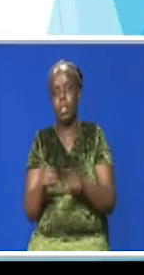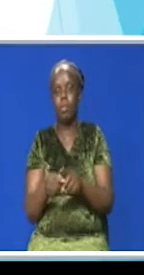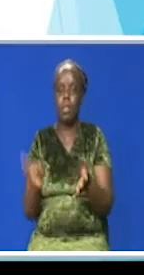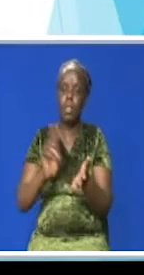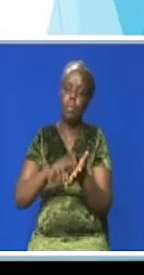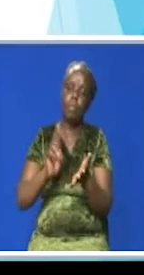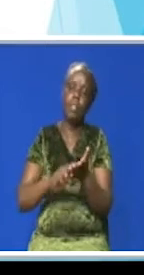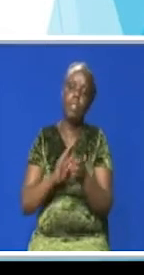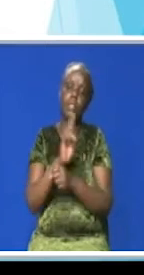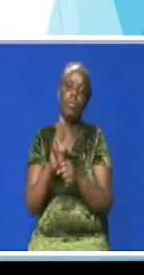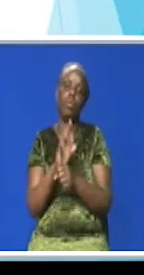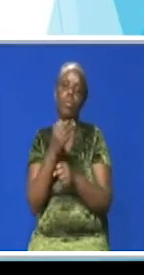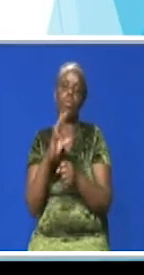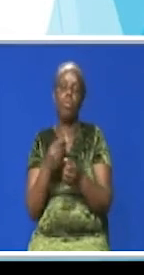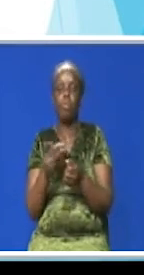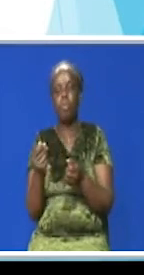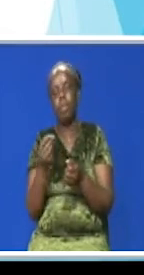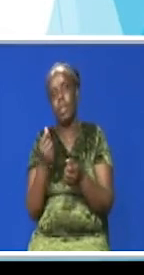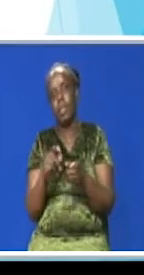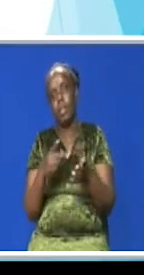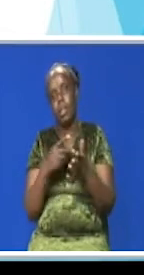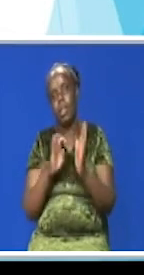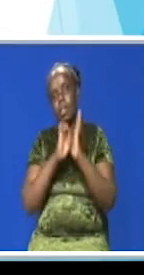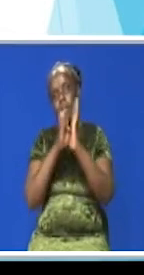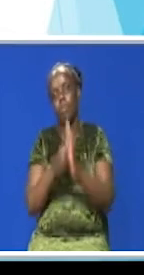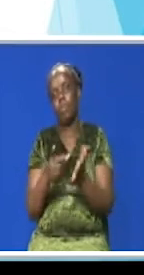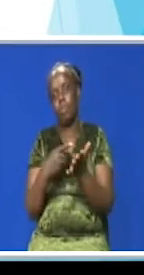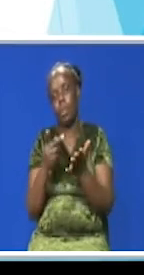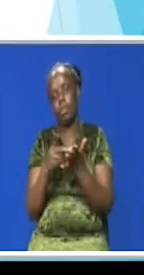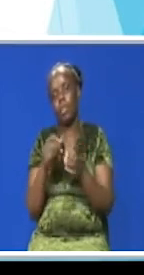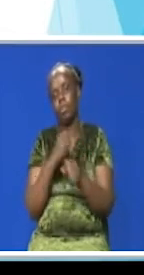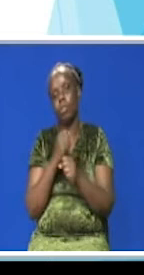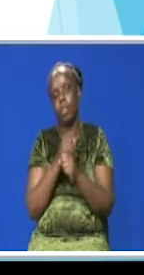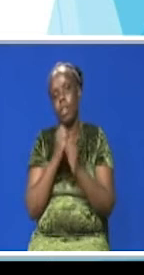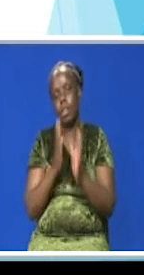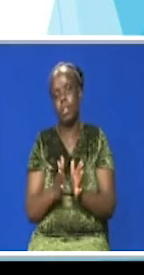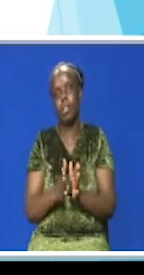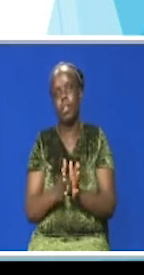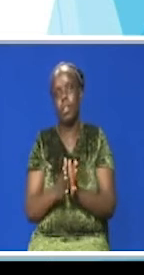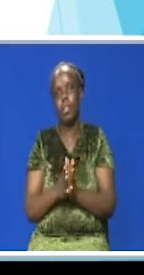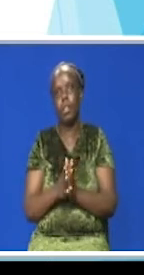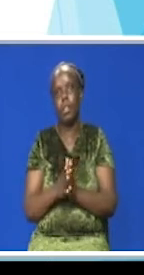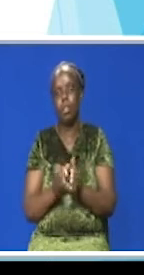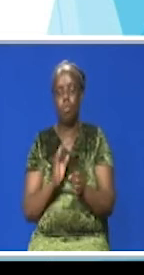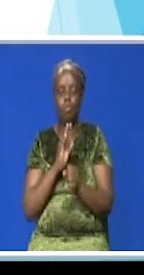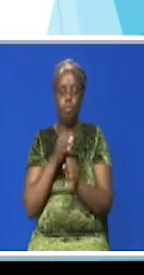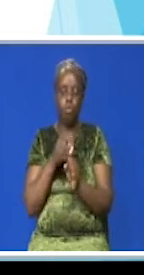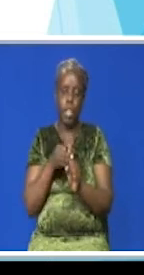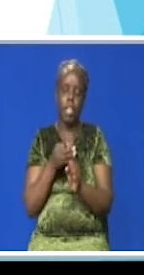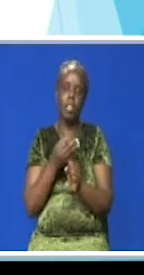example, payment of salaries to civil servants, fueling